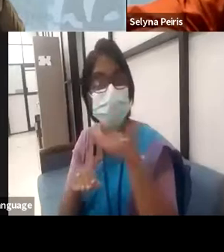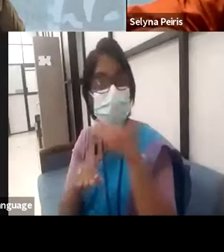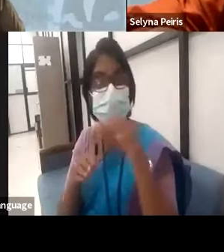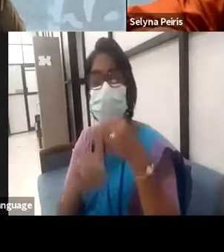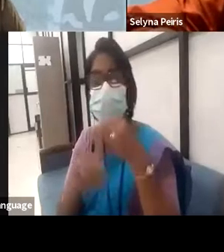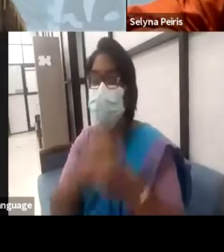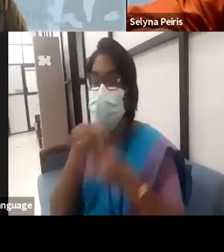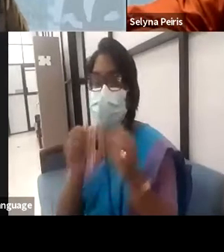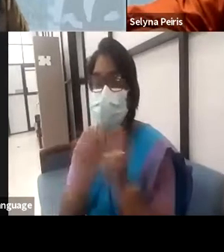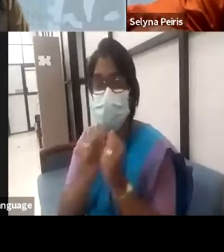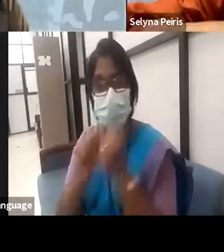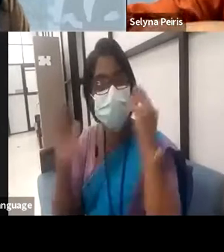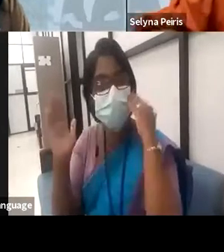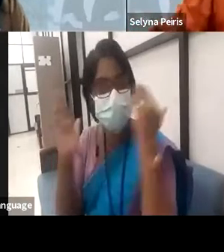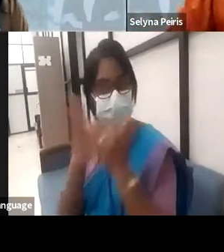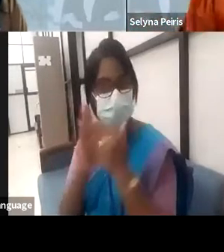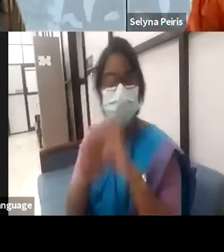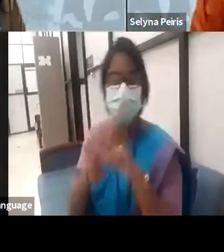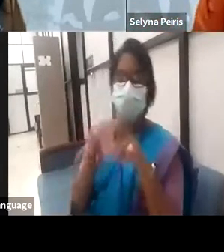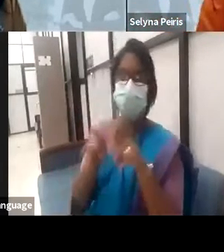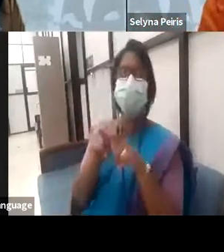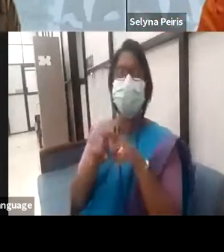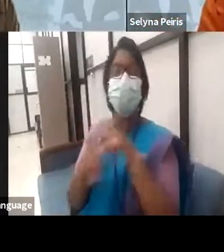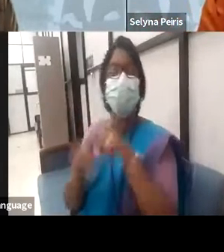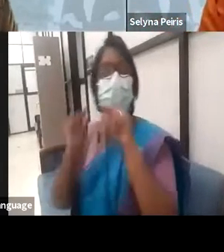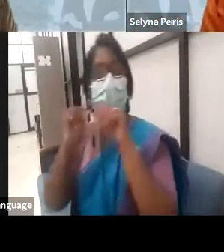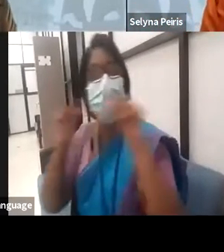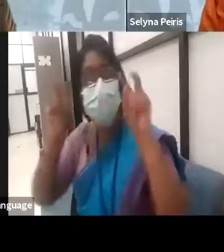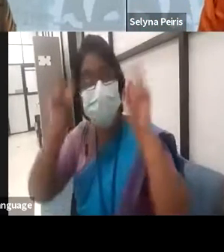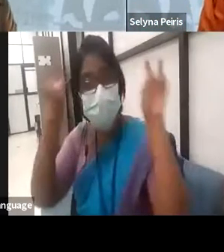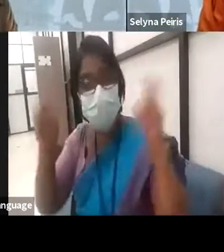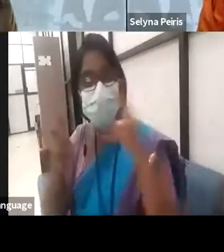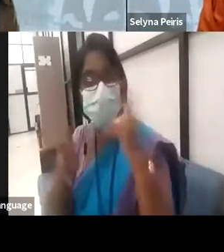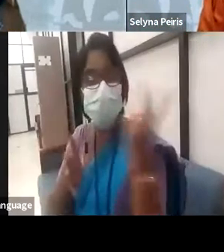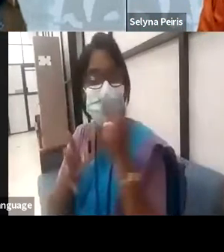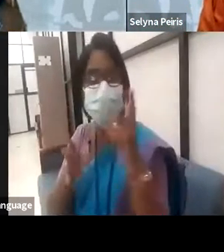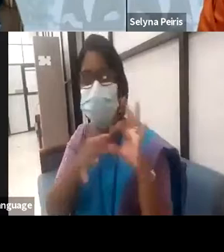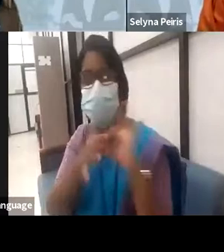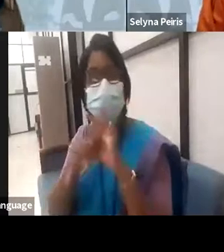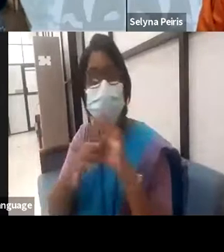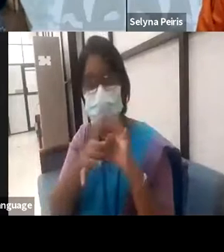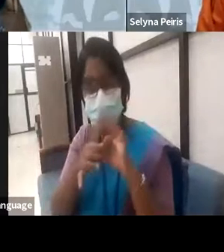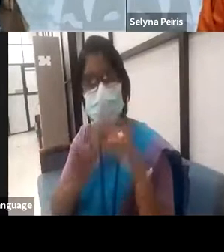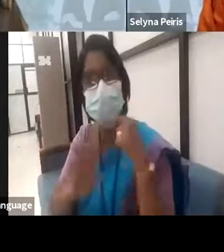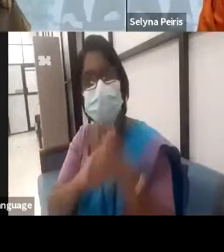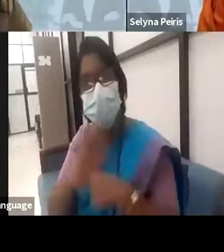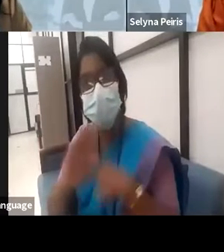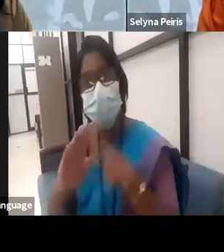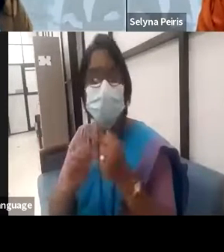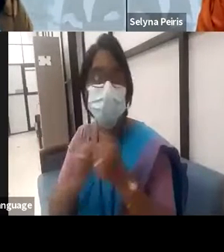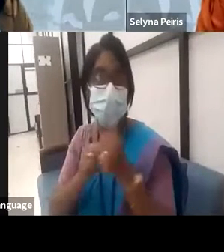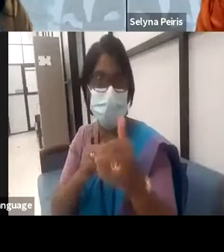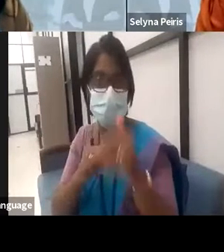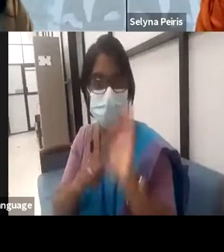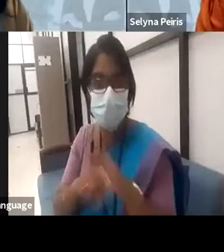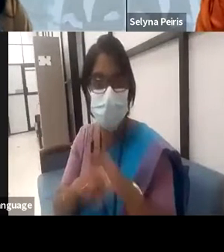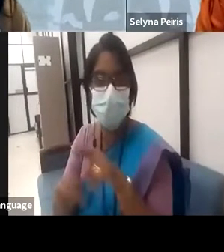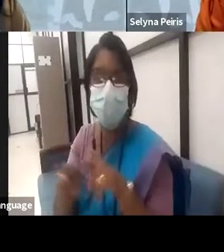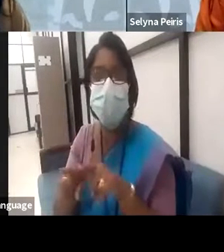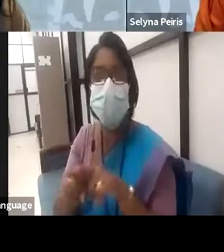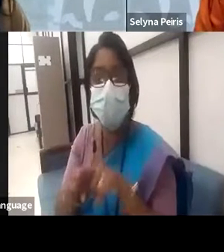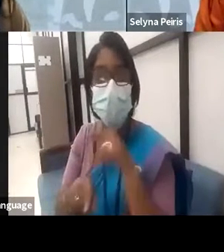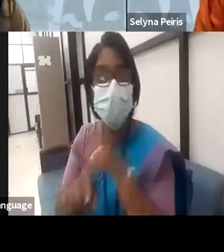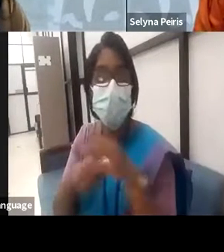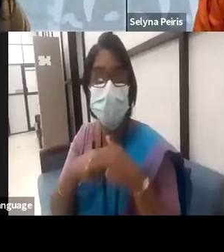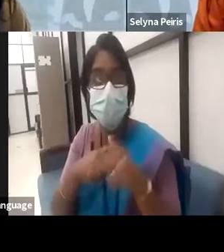two subjects go together in the Sri Lankan context because of the state of